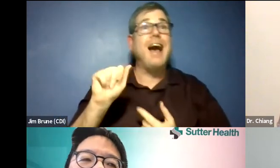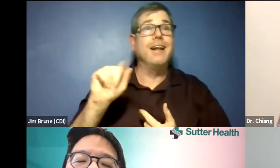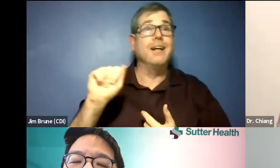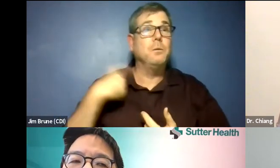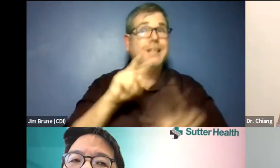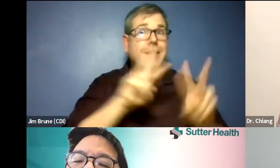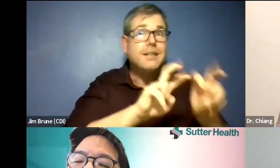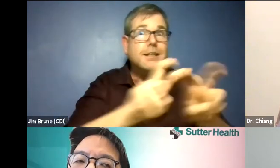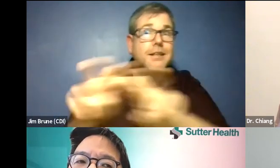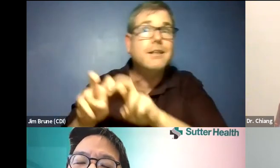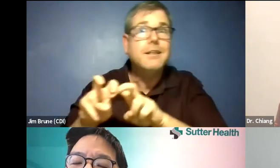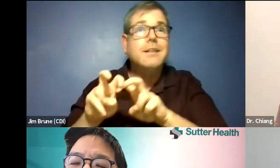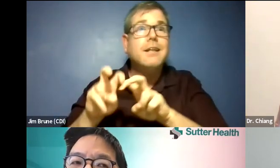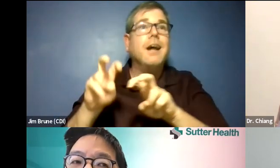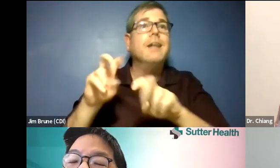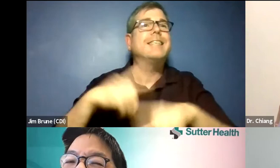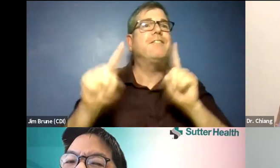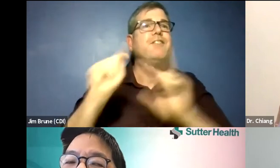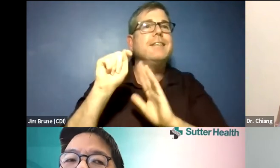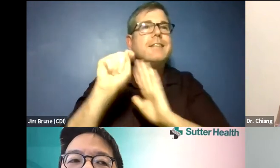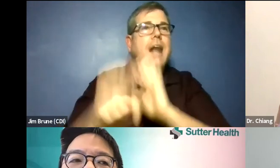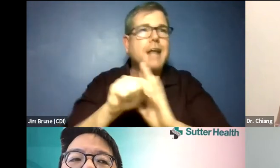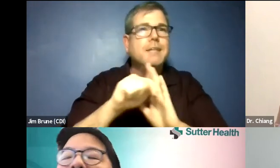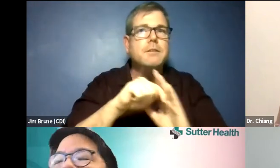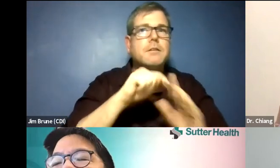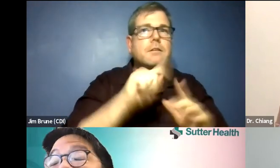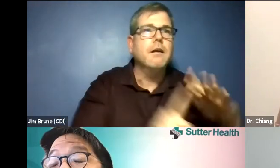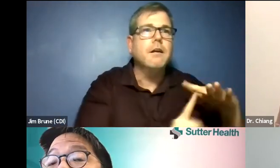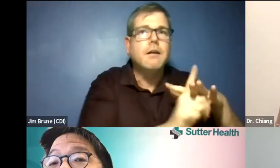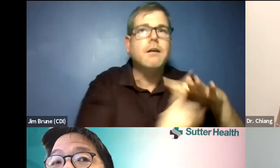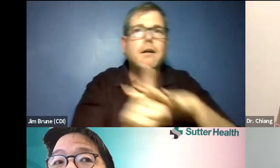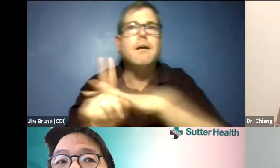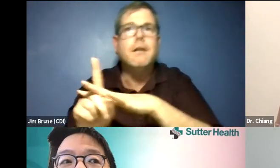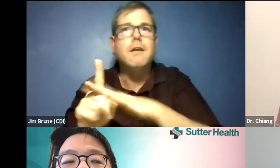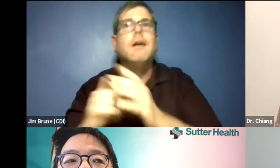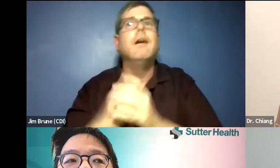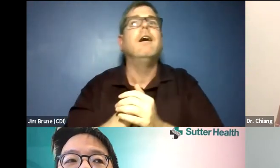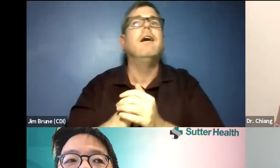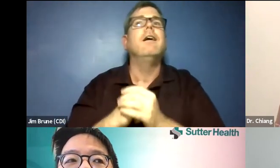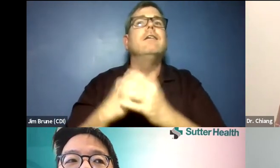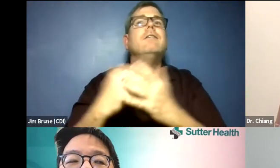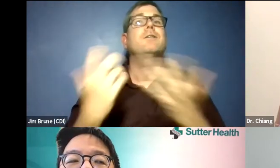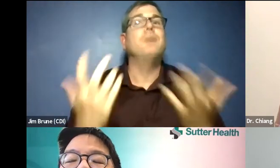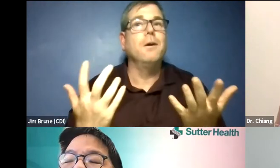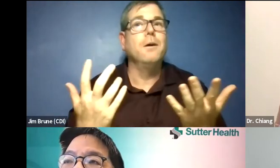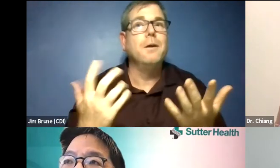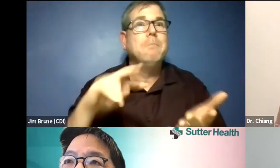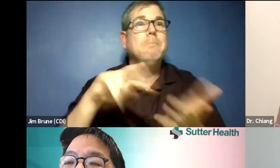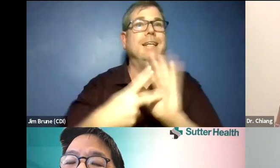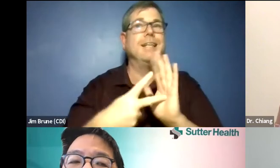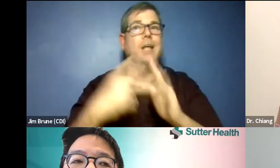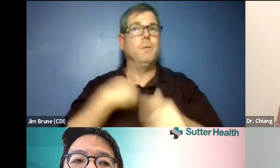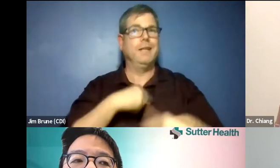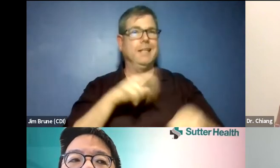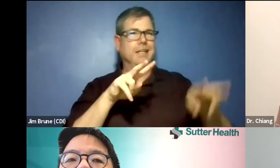the virus that's they're evaluating mix has changed. So in that